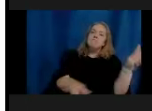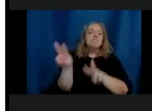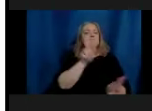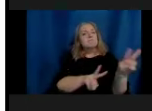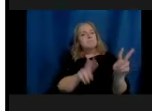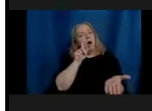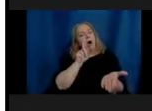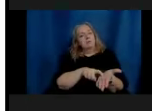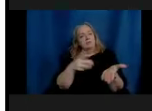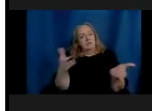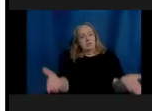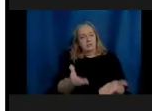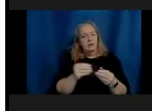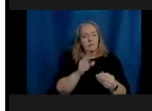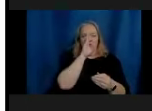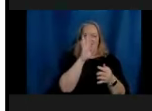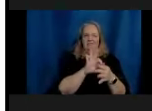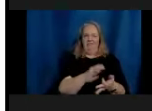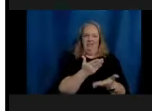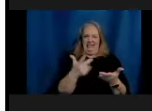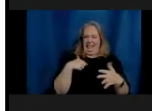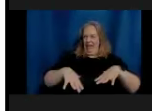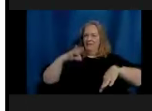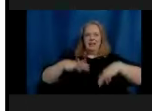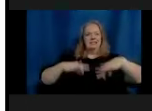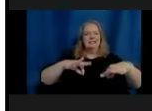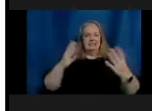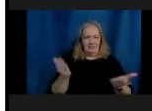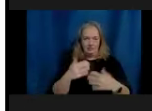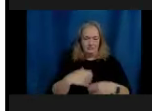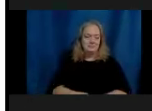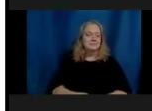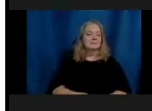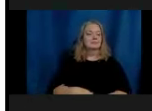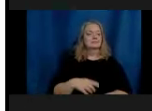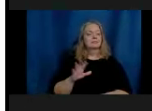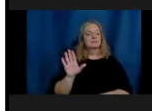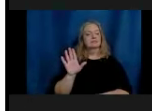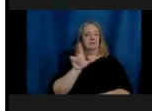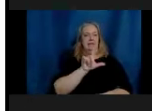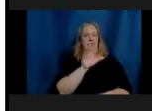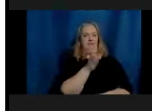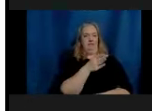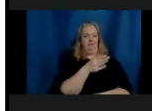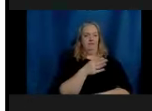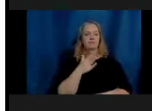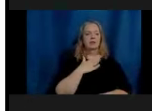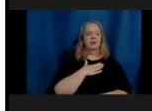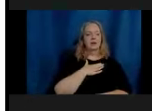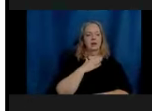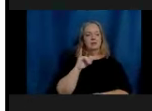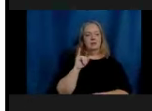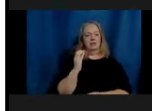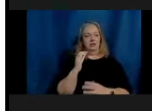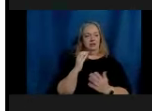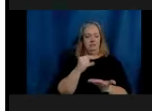kind of direct connections or direct things I found. On the left here is kind of like my castle approach to the layout of